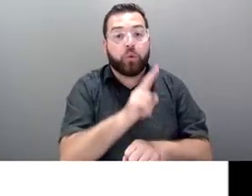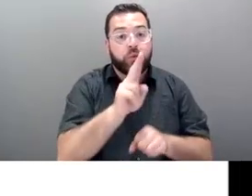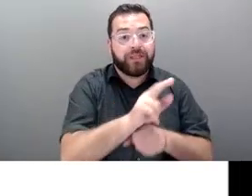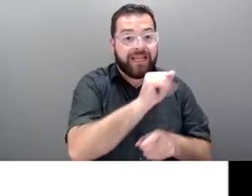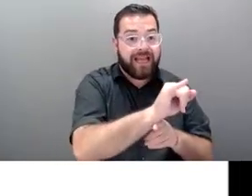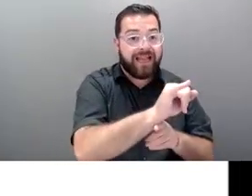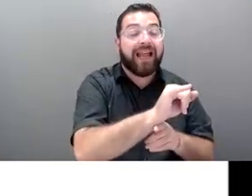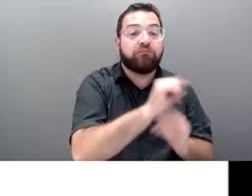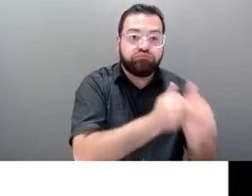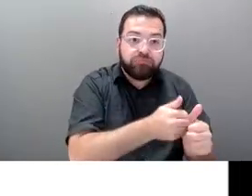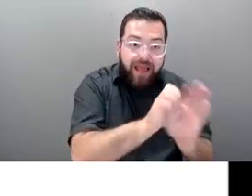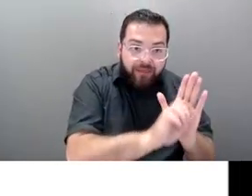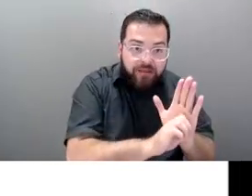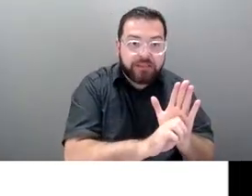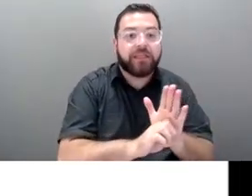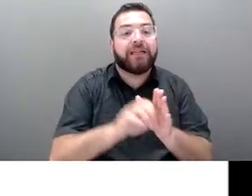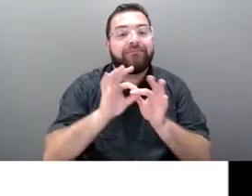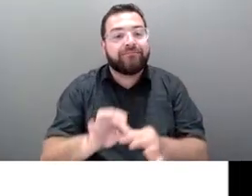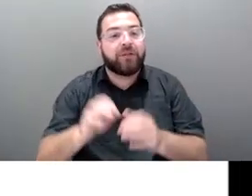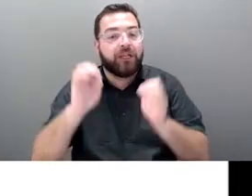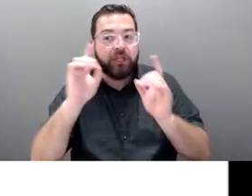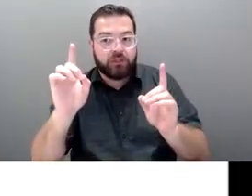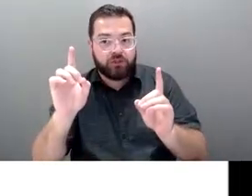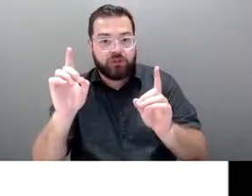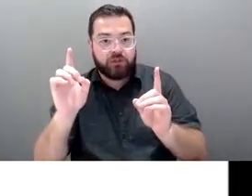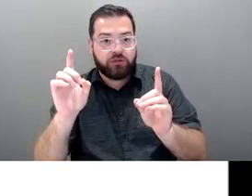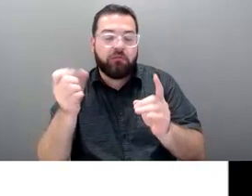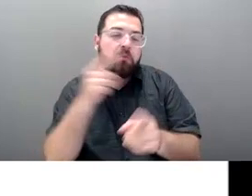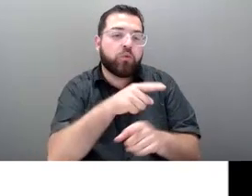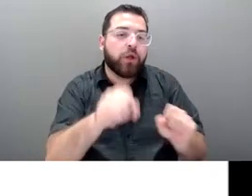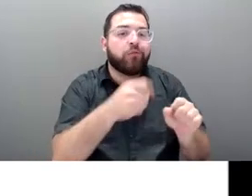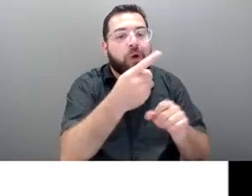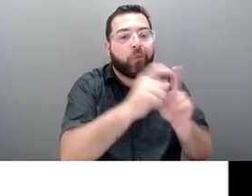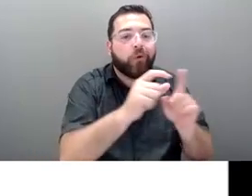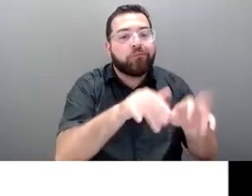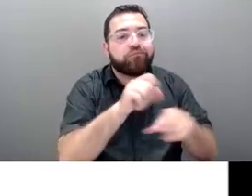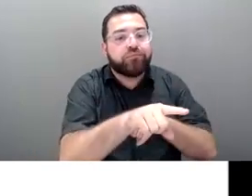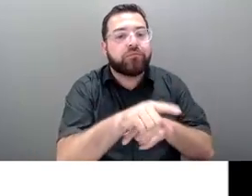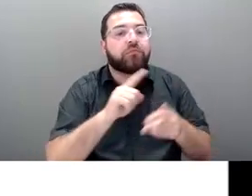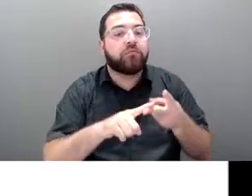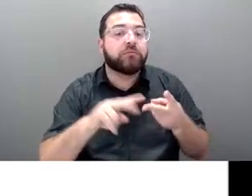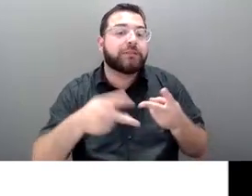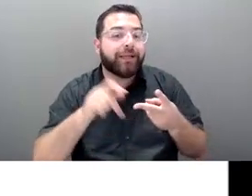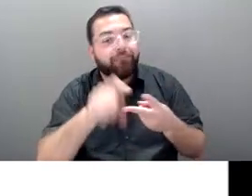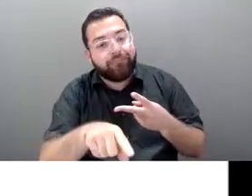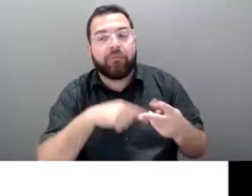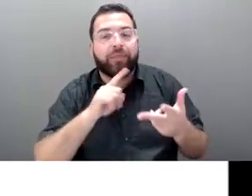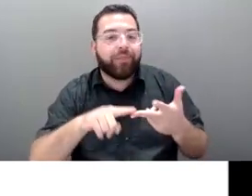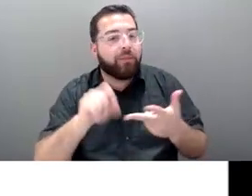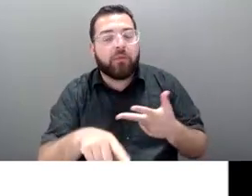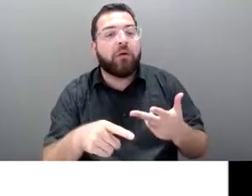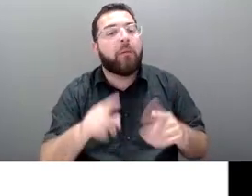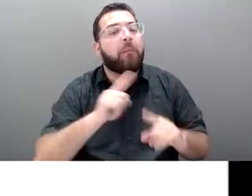education, and word cloud style, single word, although you can always submit again with a second word, kind of first word that comes to